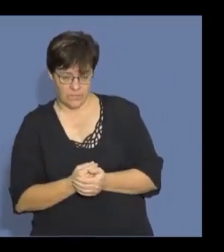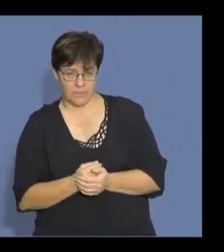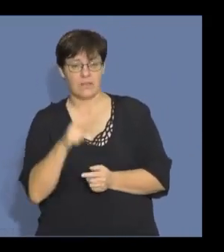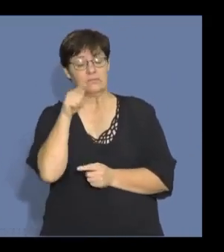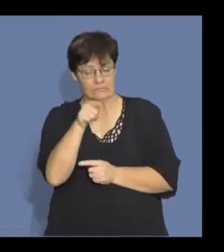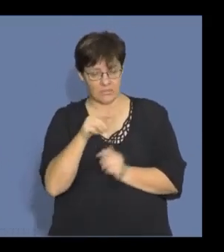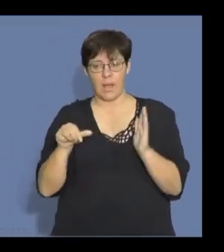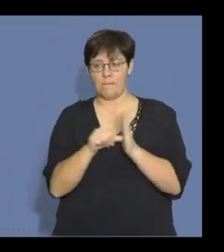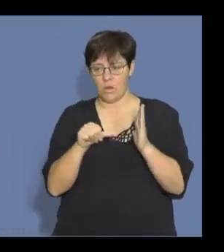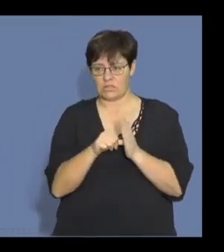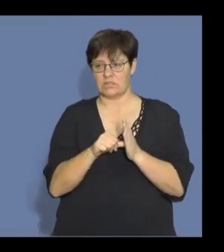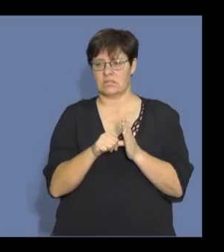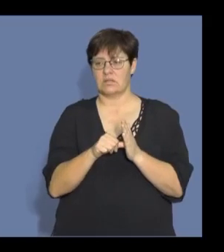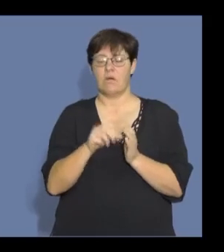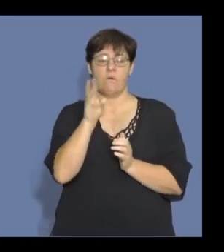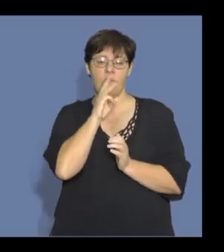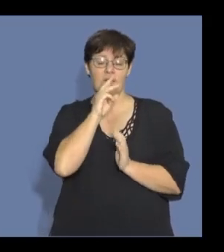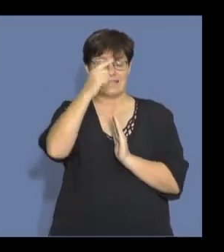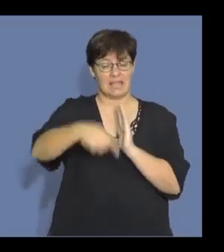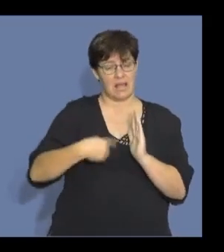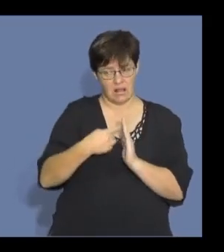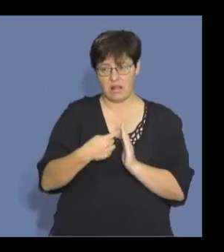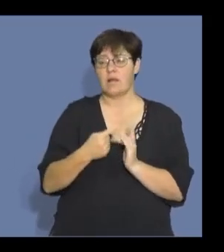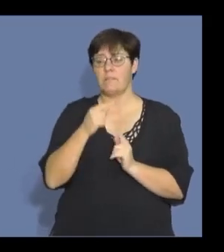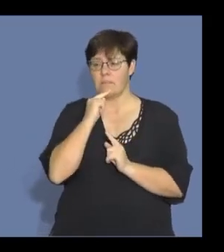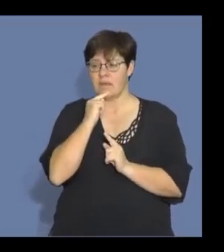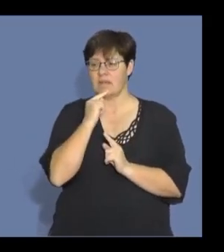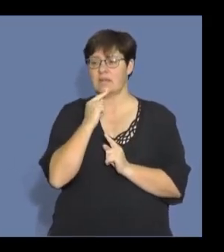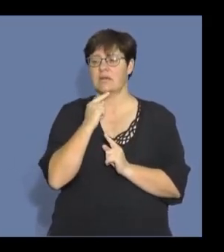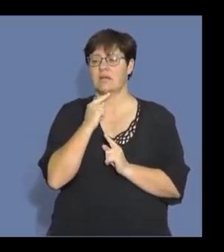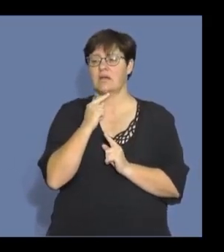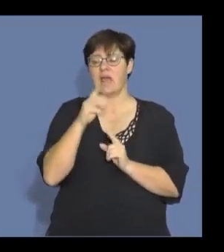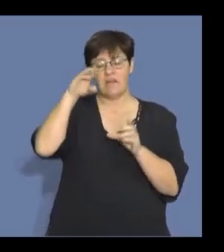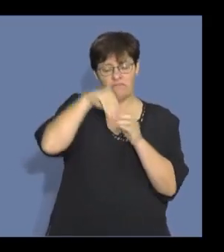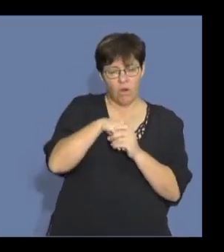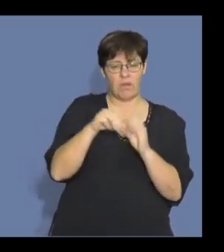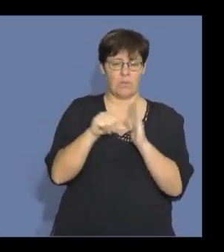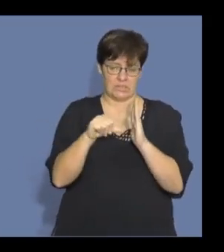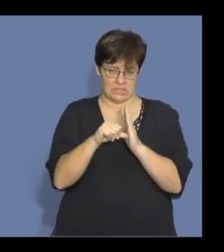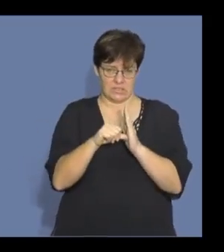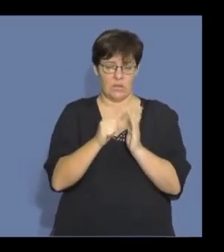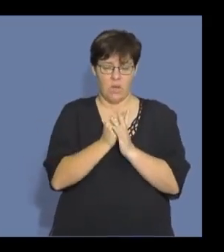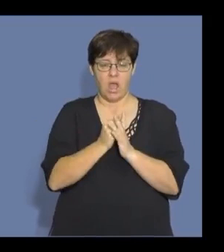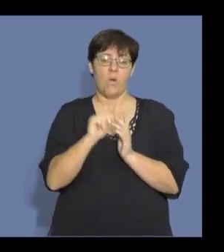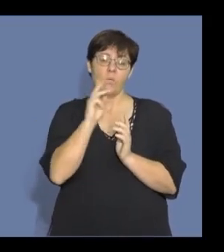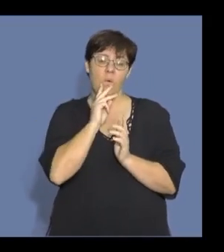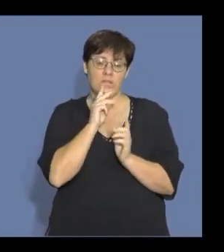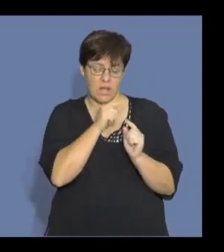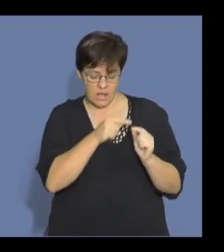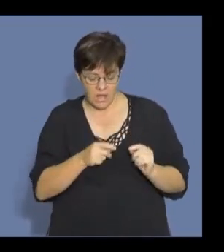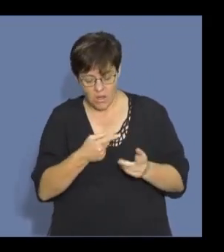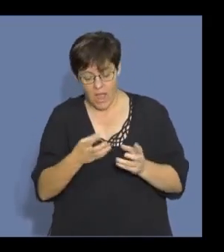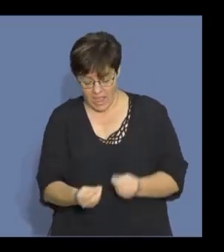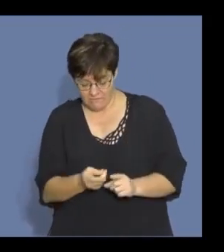the hydrological cycle, which is referring to water, which involves the continuous circulation of water on the